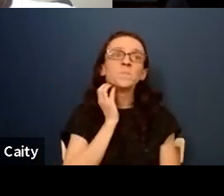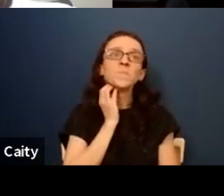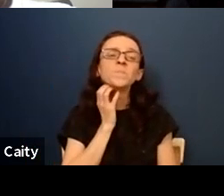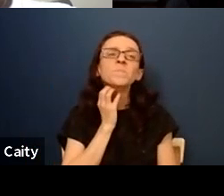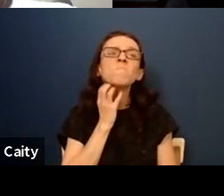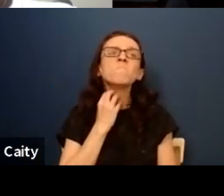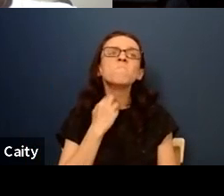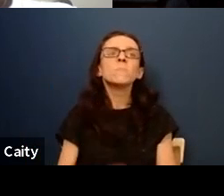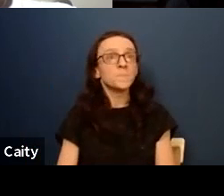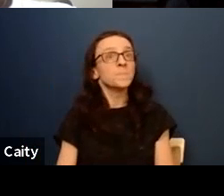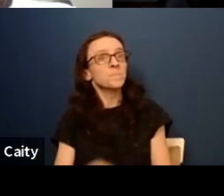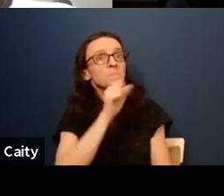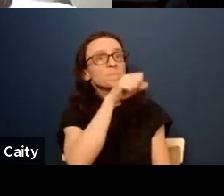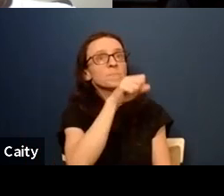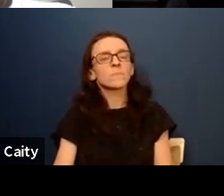Right.